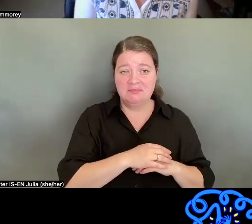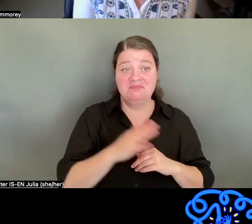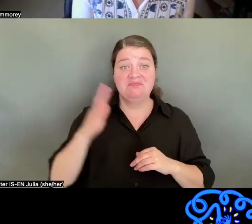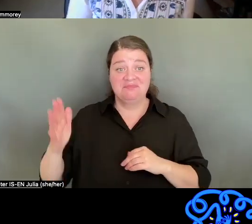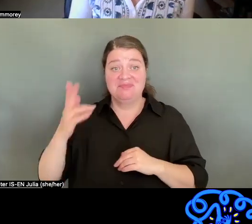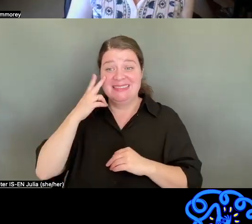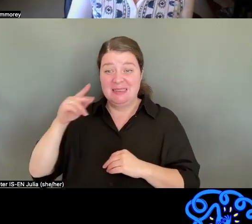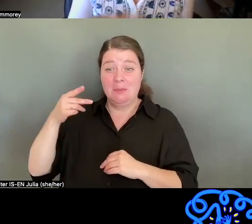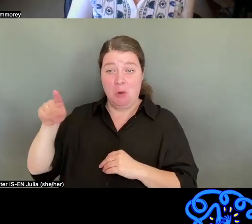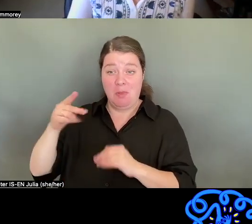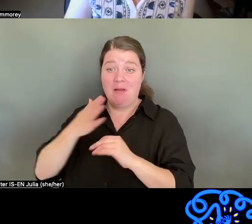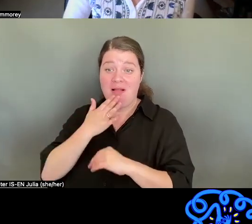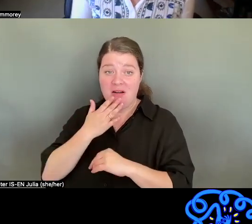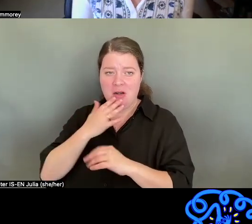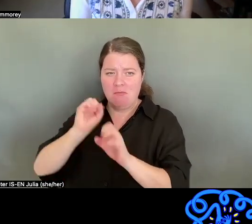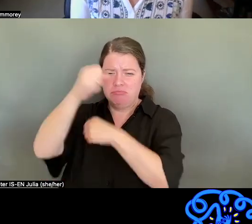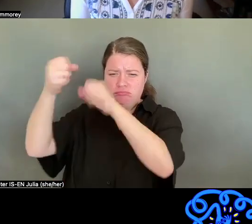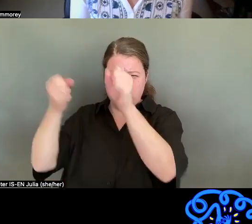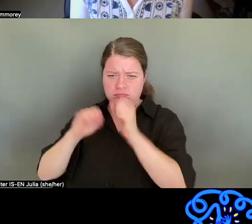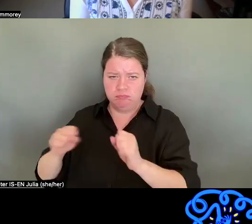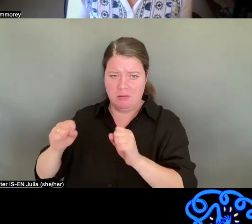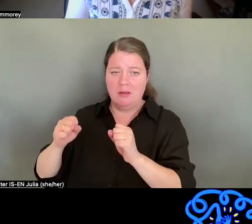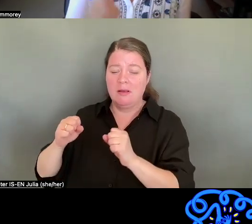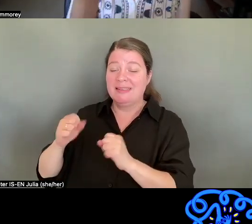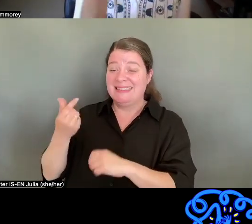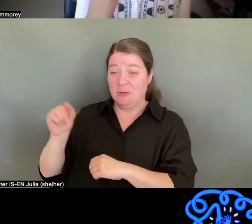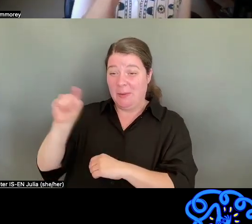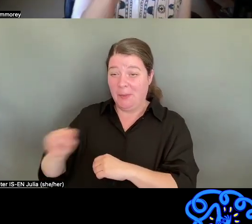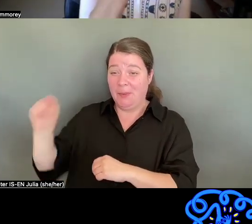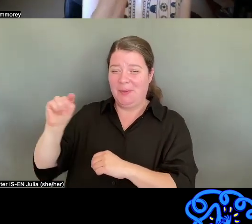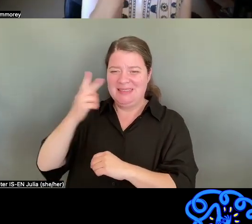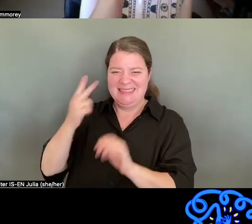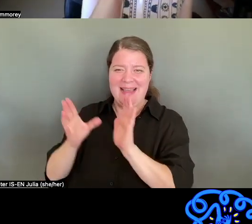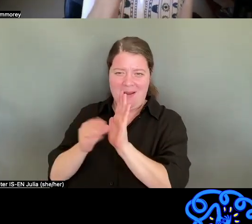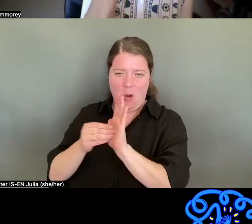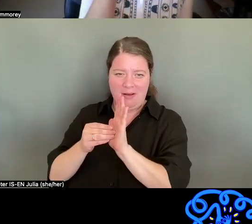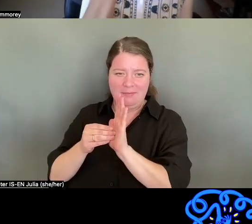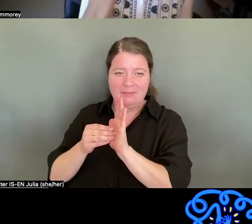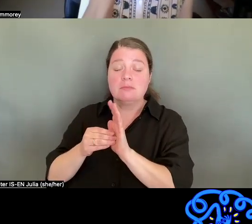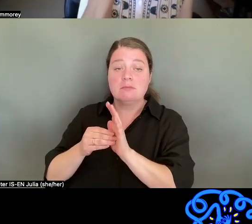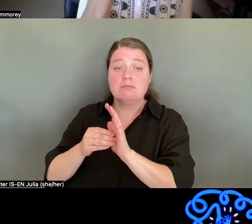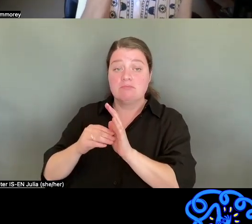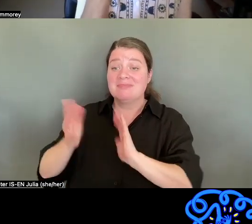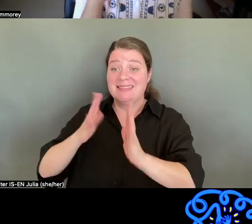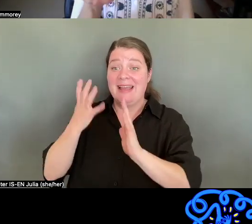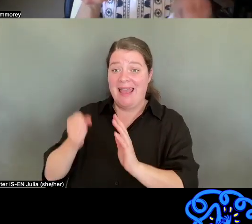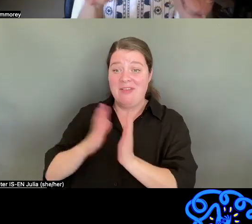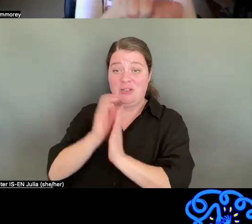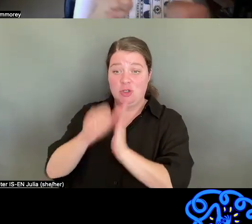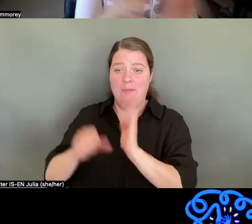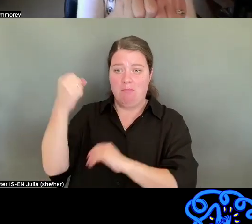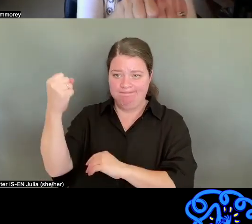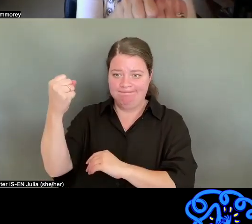here, and I've circled the iconic signs. So this is a neighborhood made up of signs that have this S hand shape. So you have things like